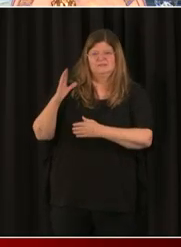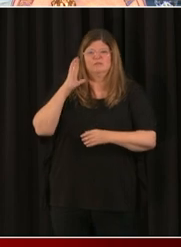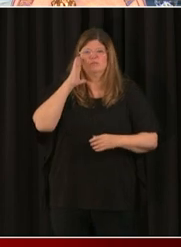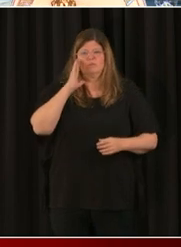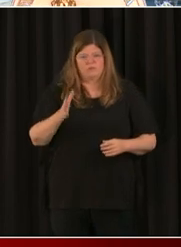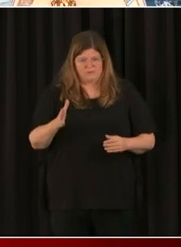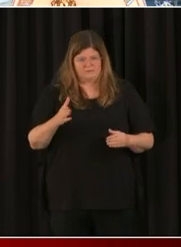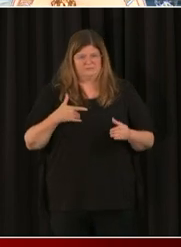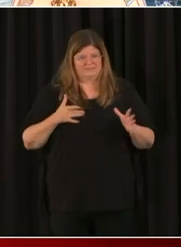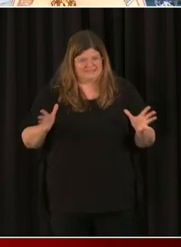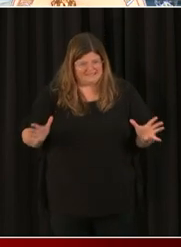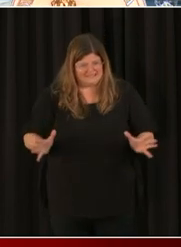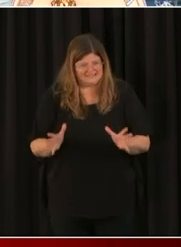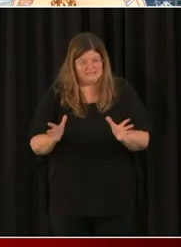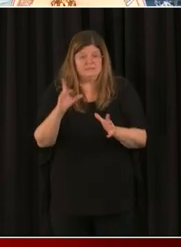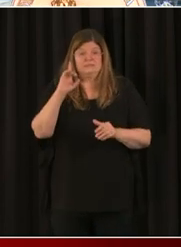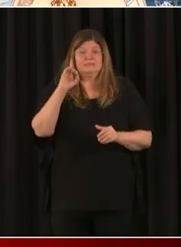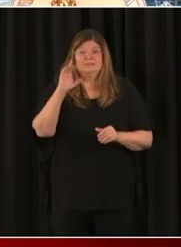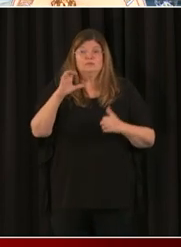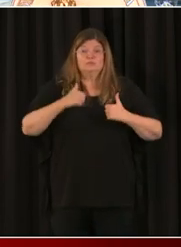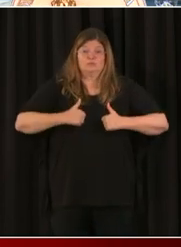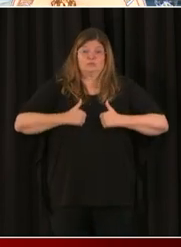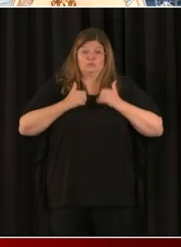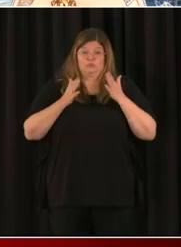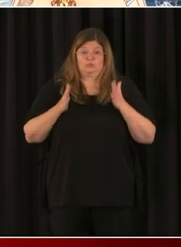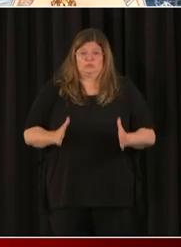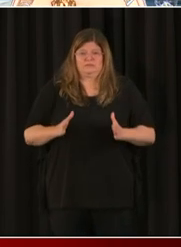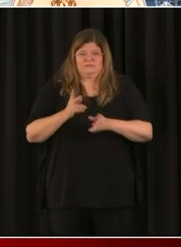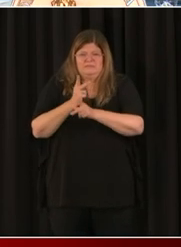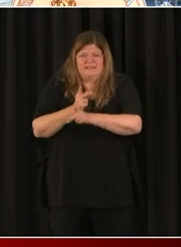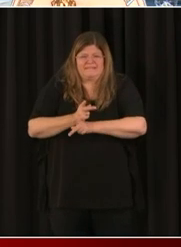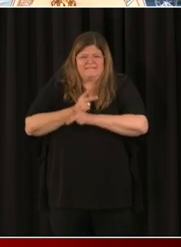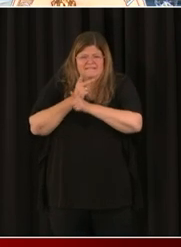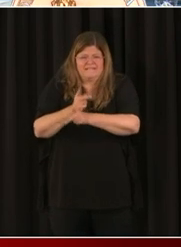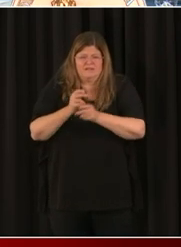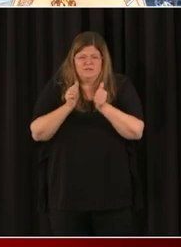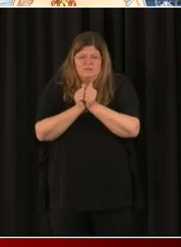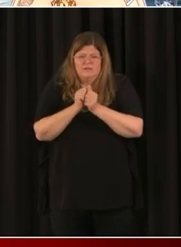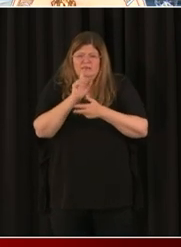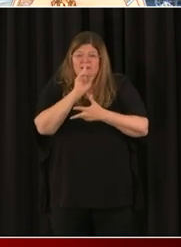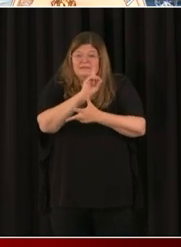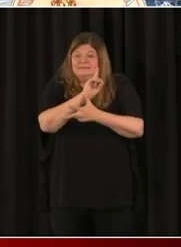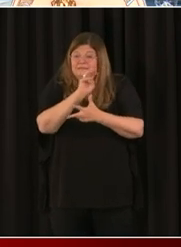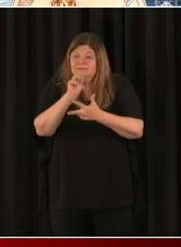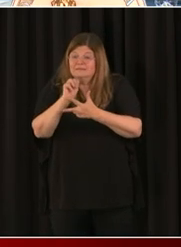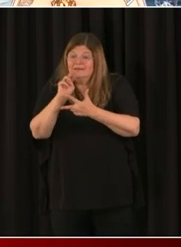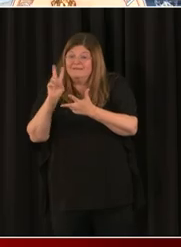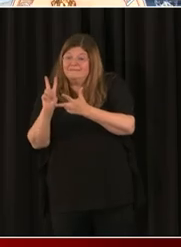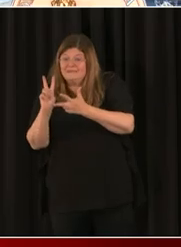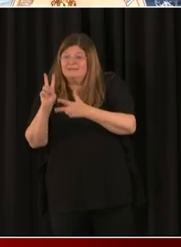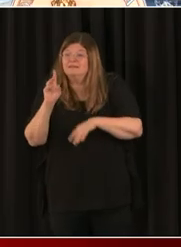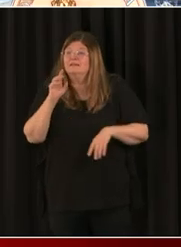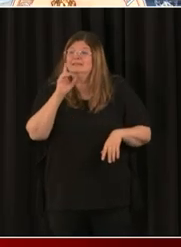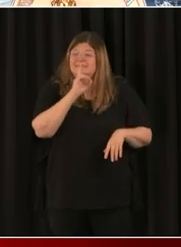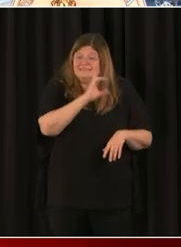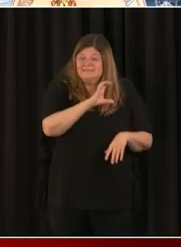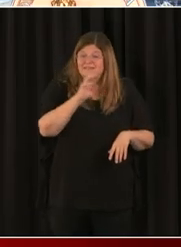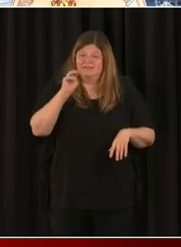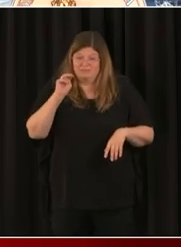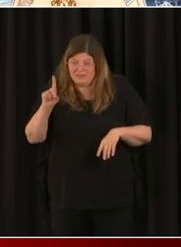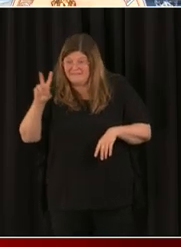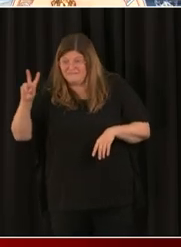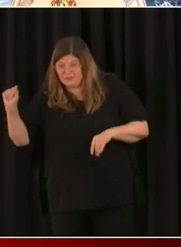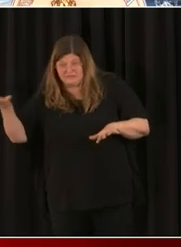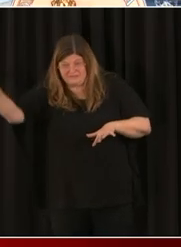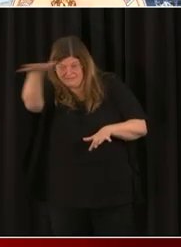urging DC residents, people from around the region, to avoid the downtown area, and especially avoid people